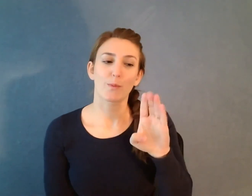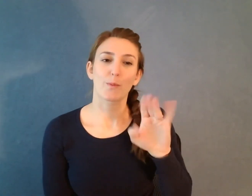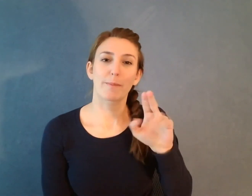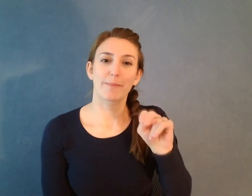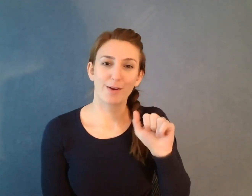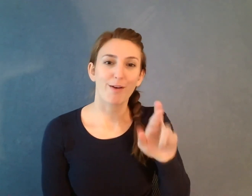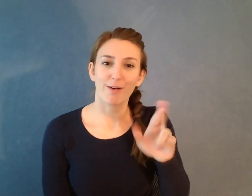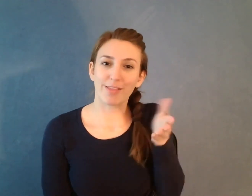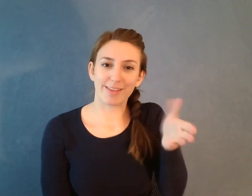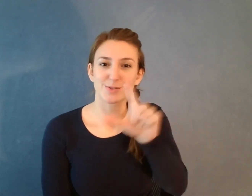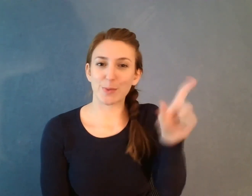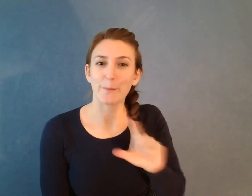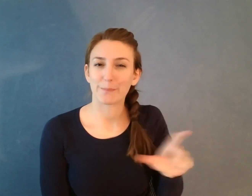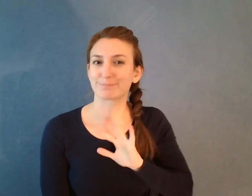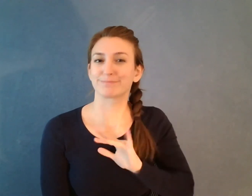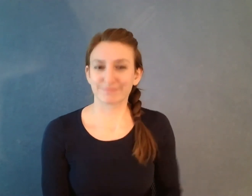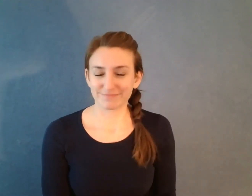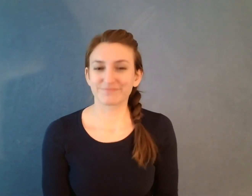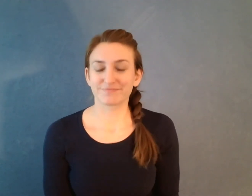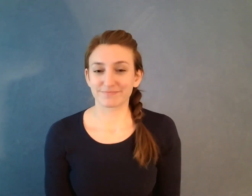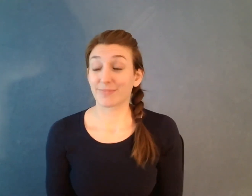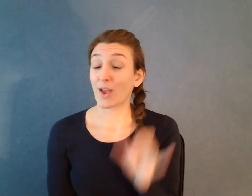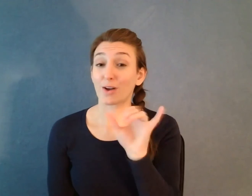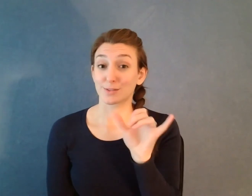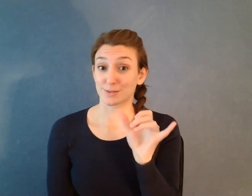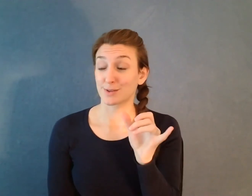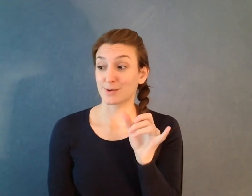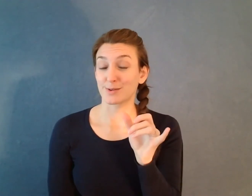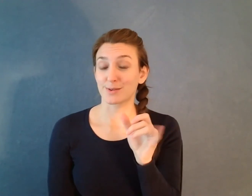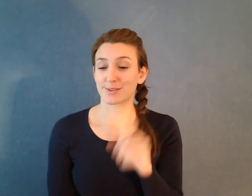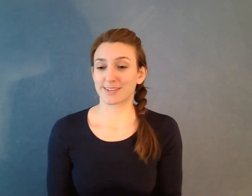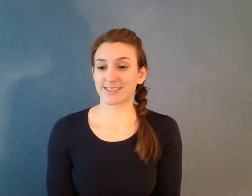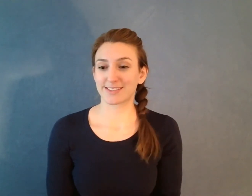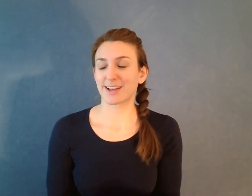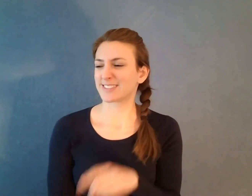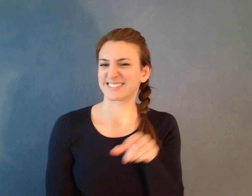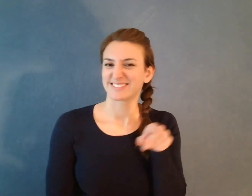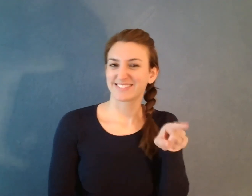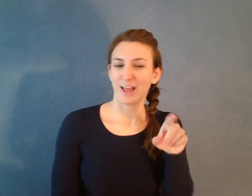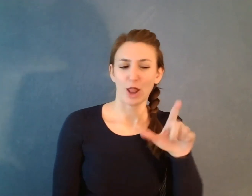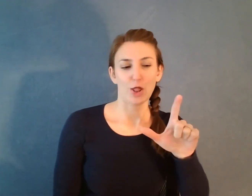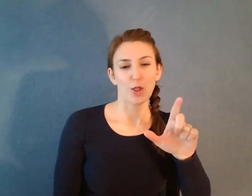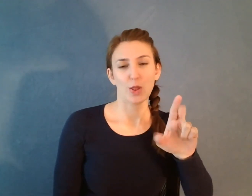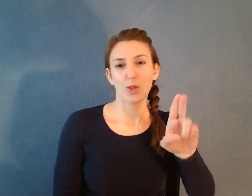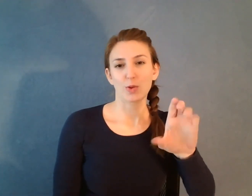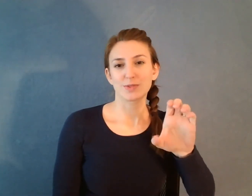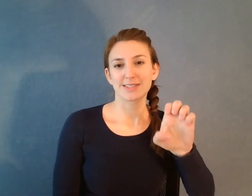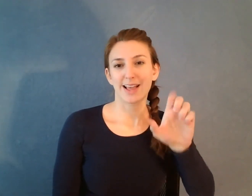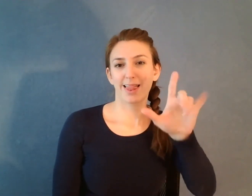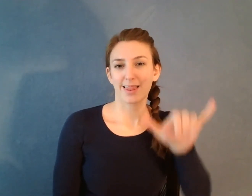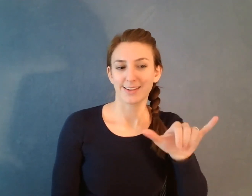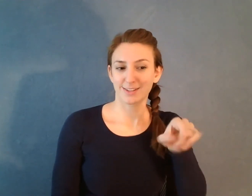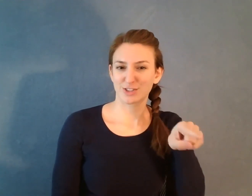you so much, Amanda, and shout out to Lucely for the counseling courses. Yes, I was going to just briefly mention that we do have counseling